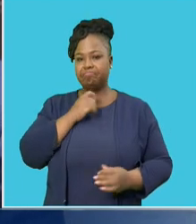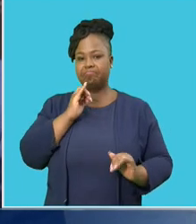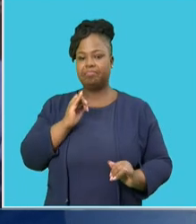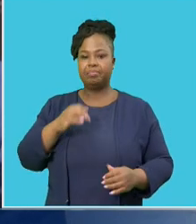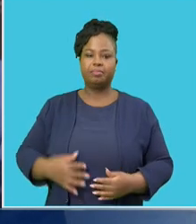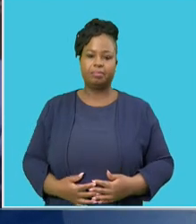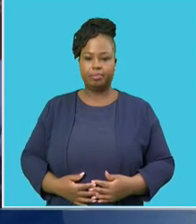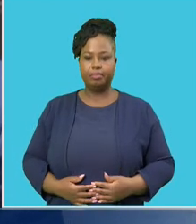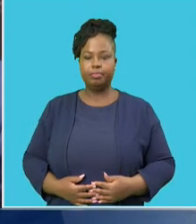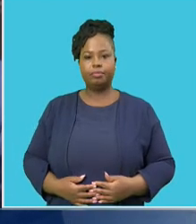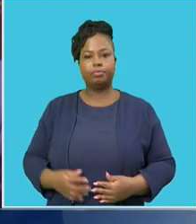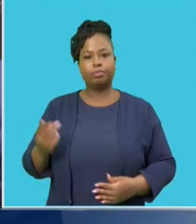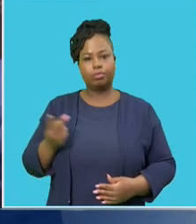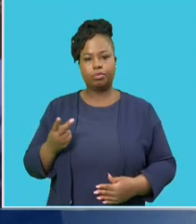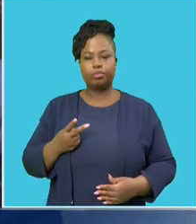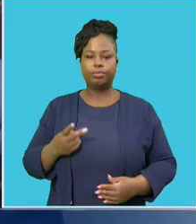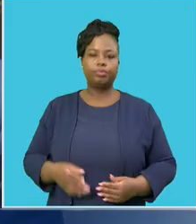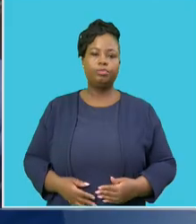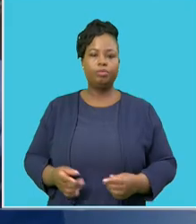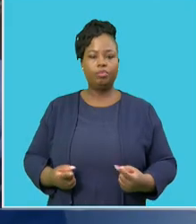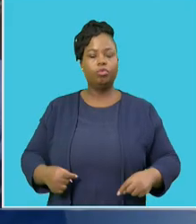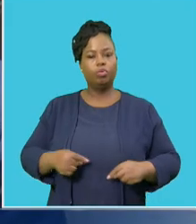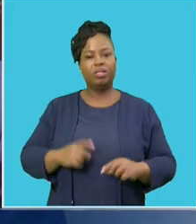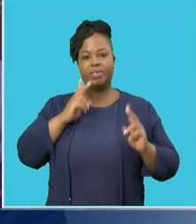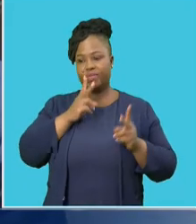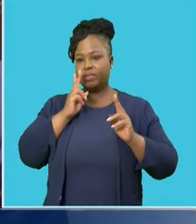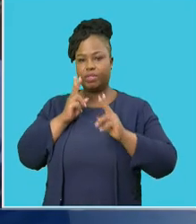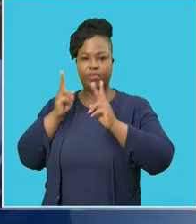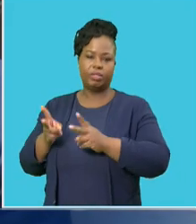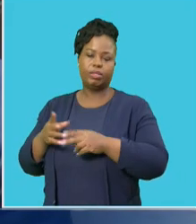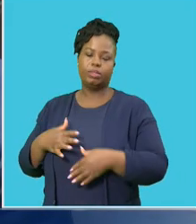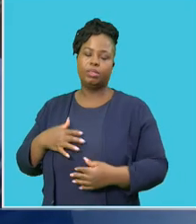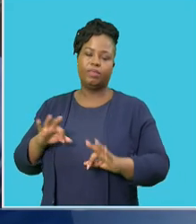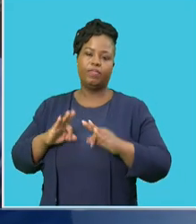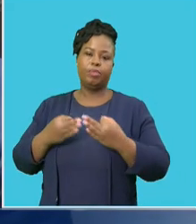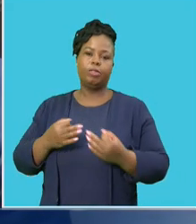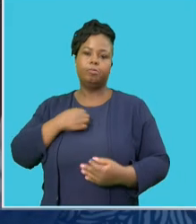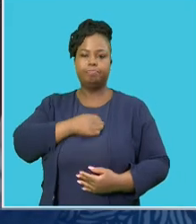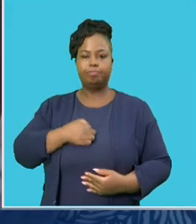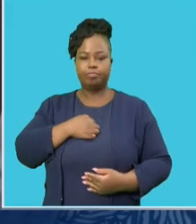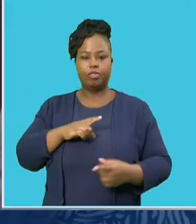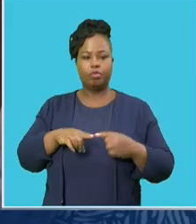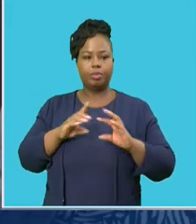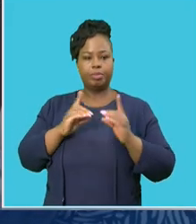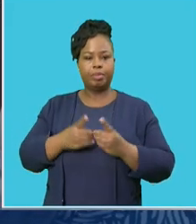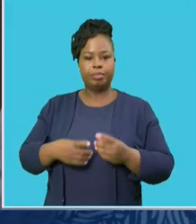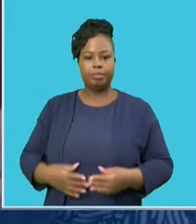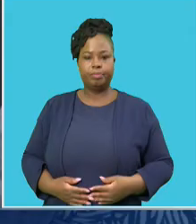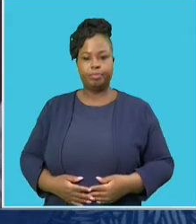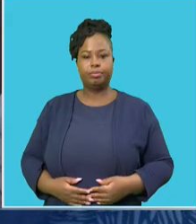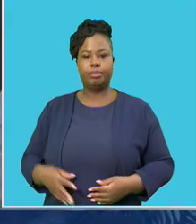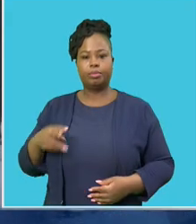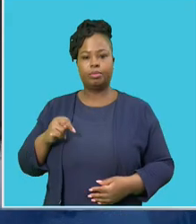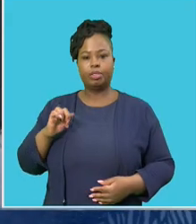this area. And we went to all these other families. Just to convey our condolences on behalf of the department. You can cry to give a